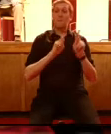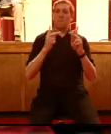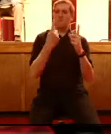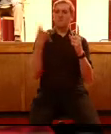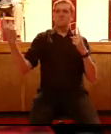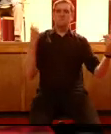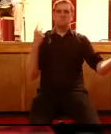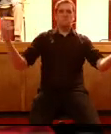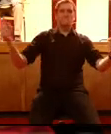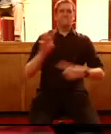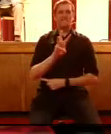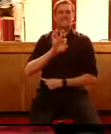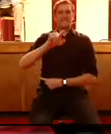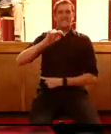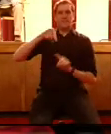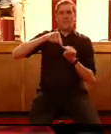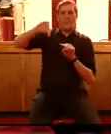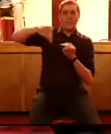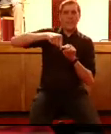6 feet.